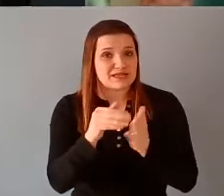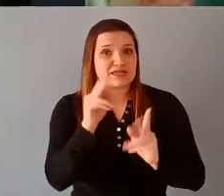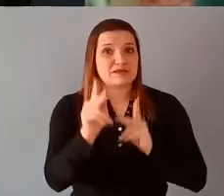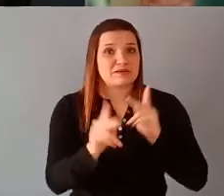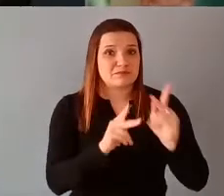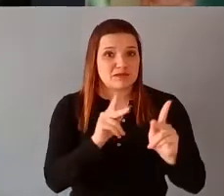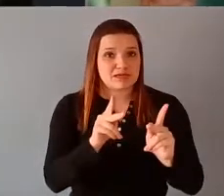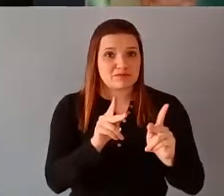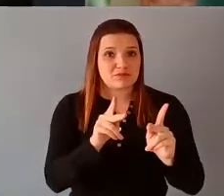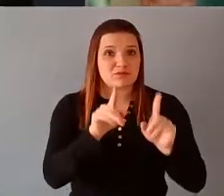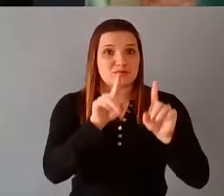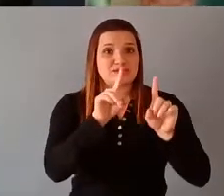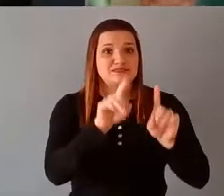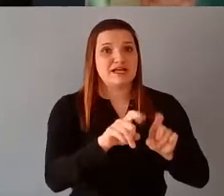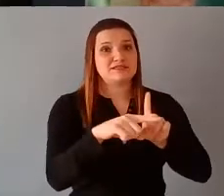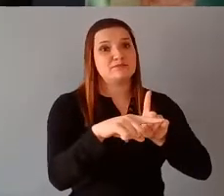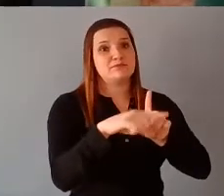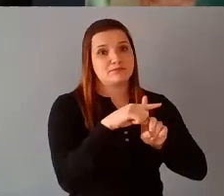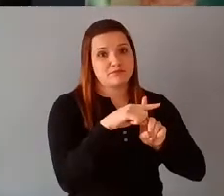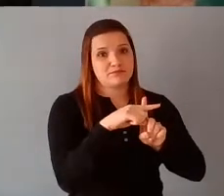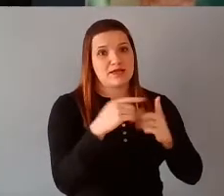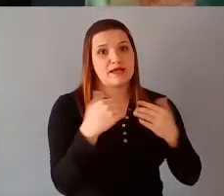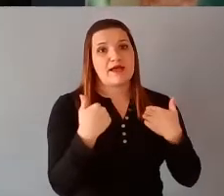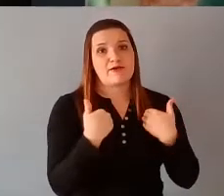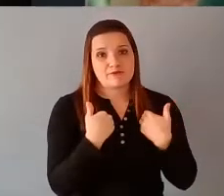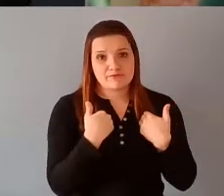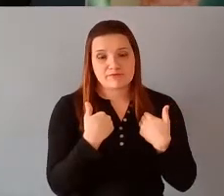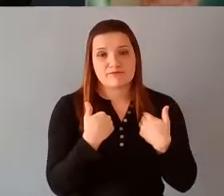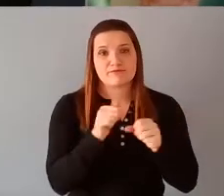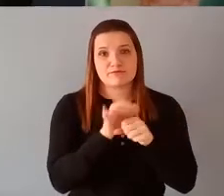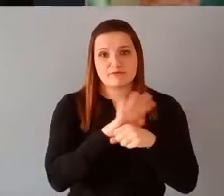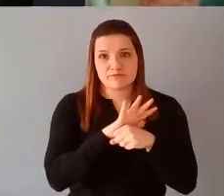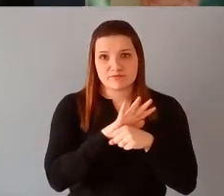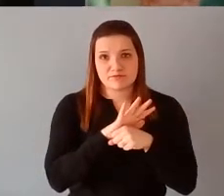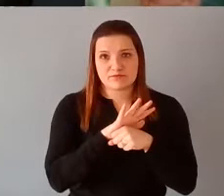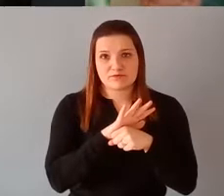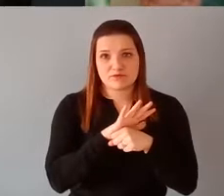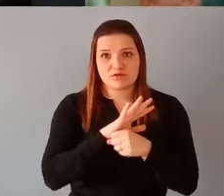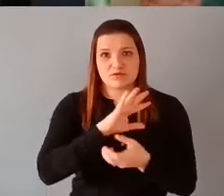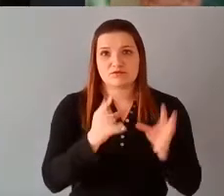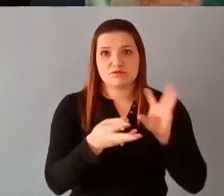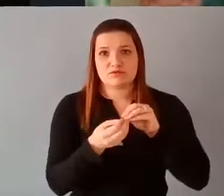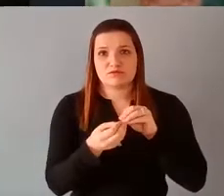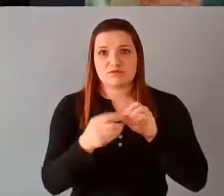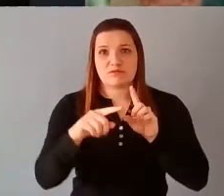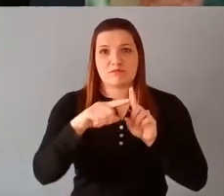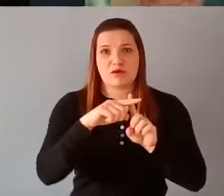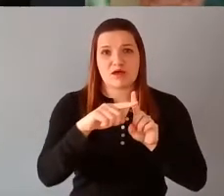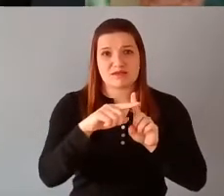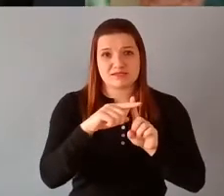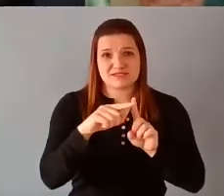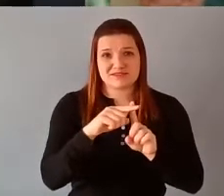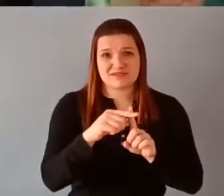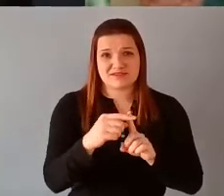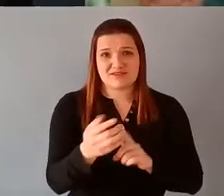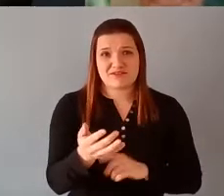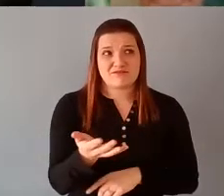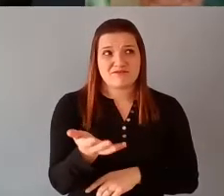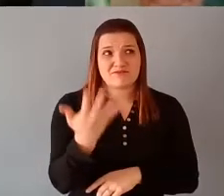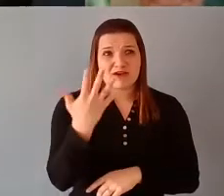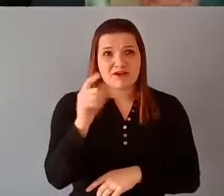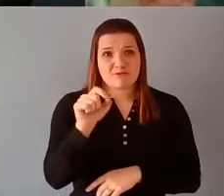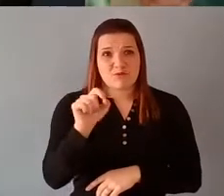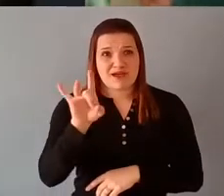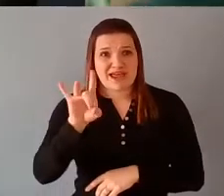tested positive, which translates into a cumulative positivity rate of 5.8% over